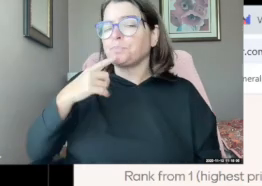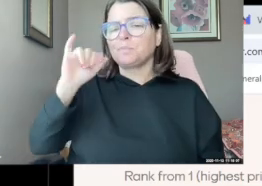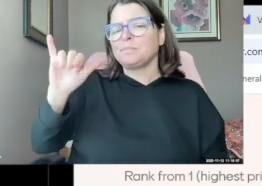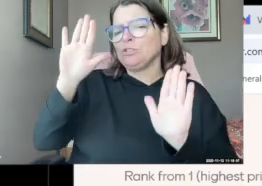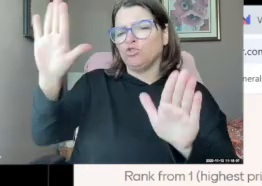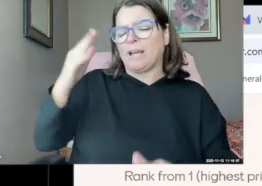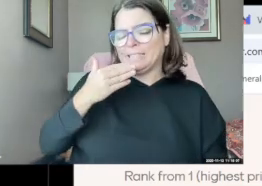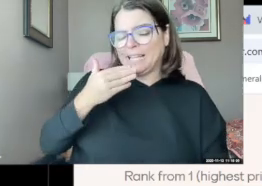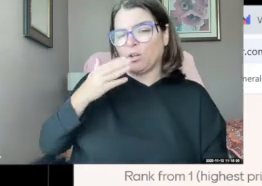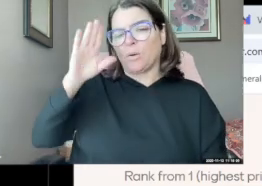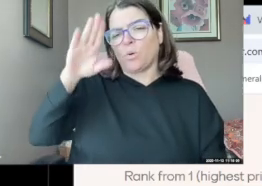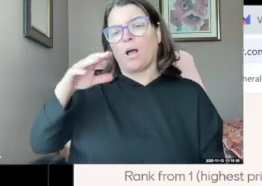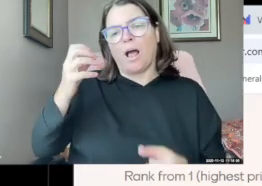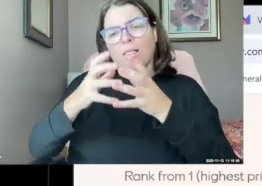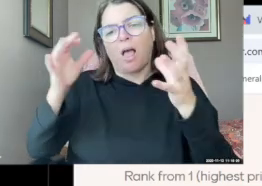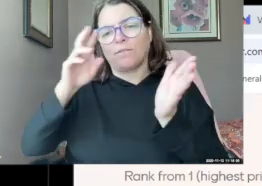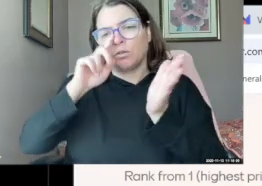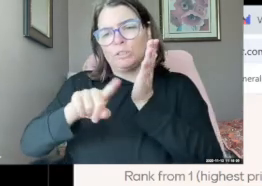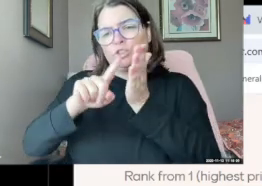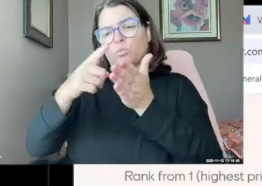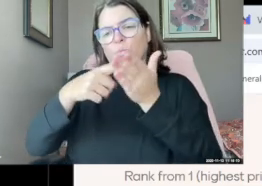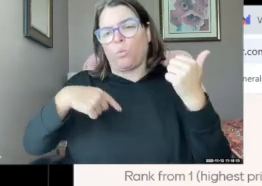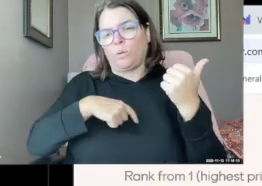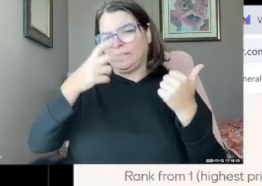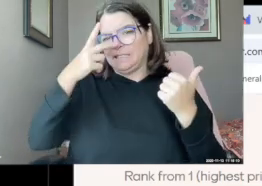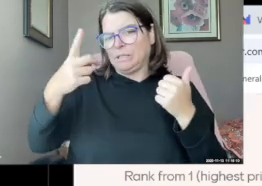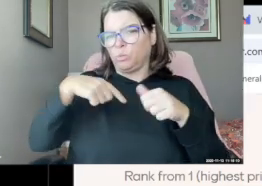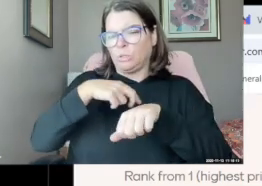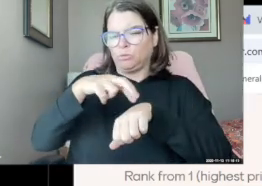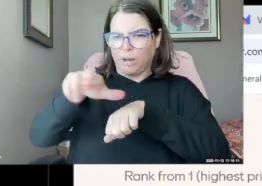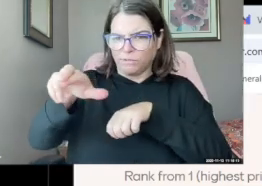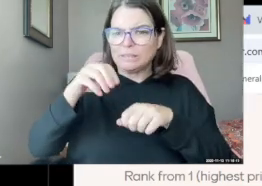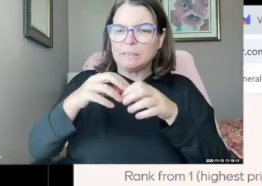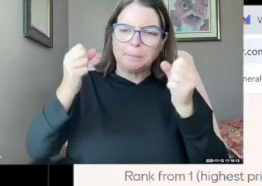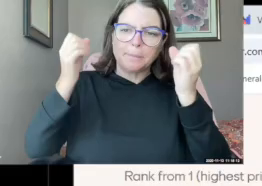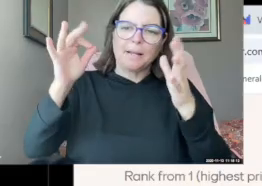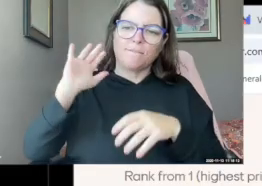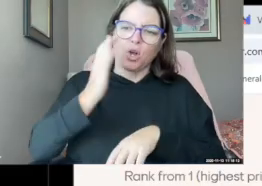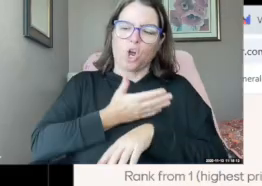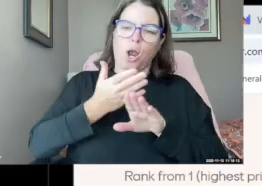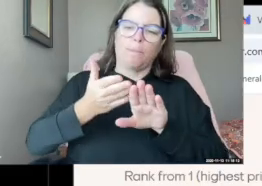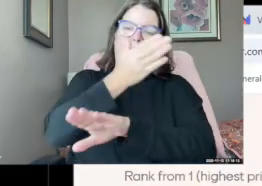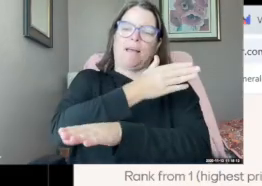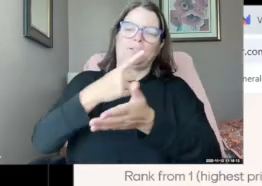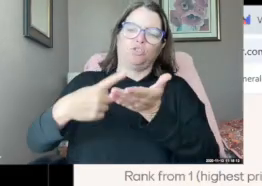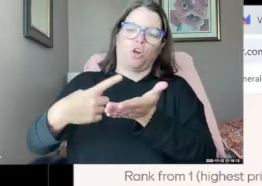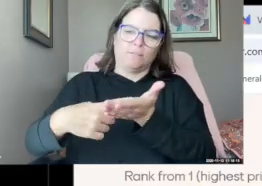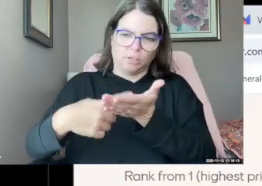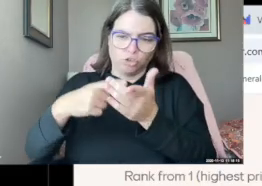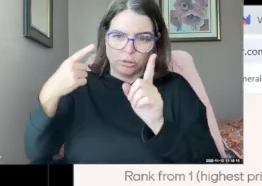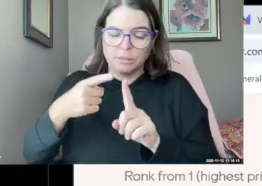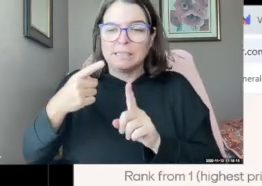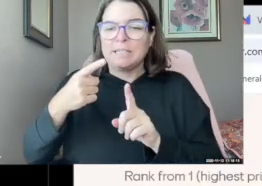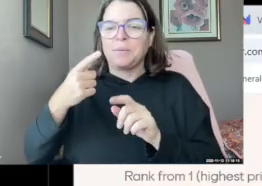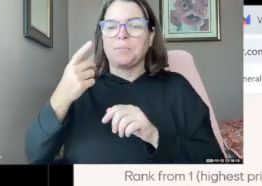mind. And I'm sure there are other studies out there. I hope that helps. Yeah, that's great. Thank you. I know a lot of the research that we've seen and that